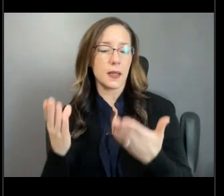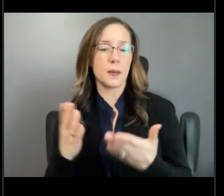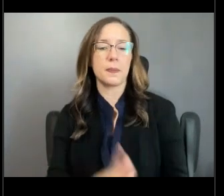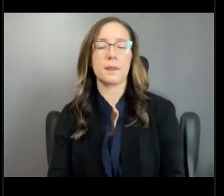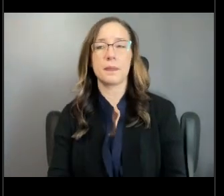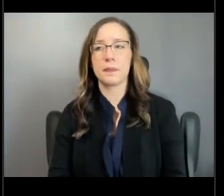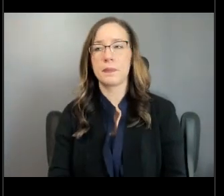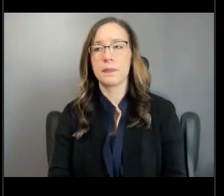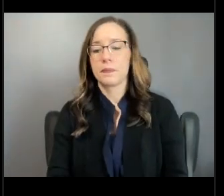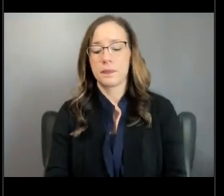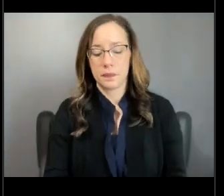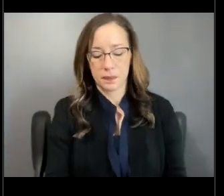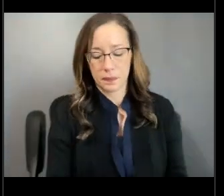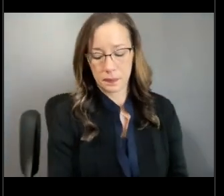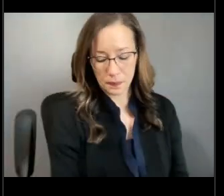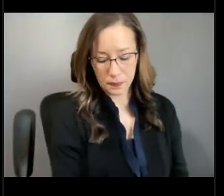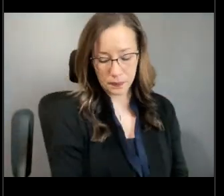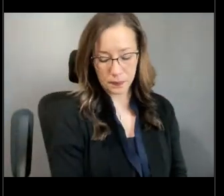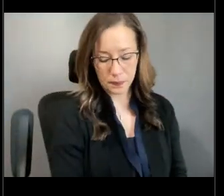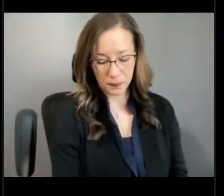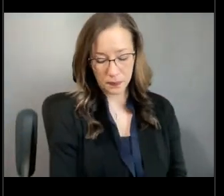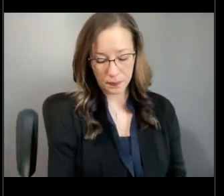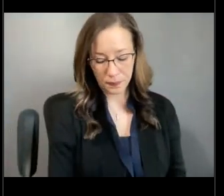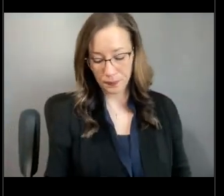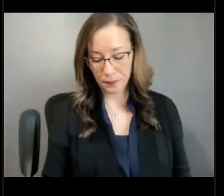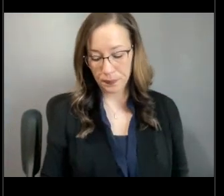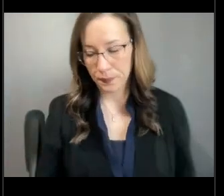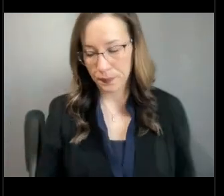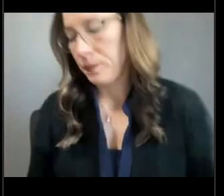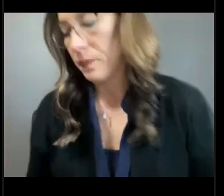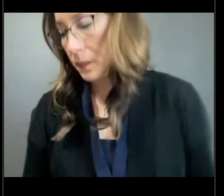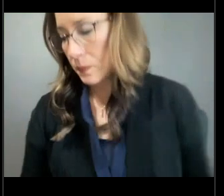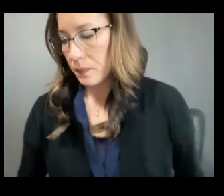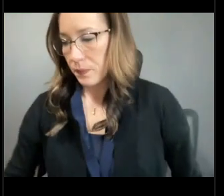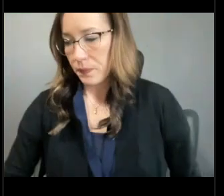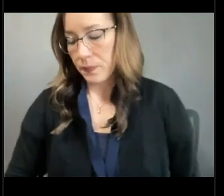9%, or 8.33% recommended.